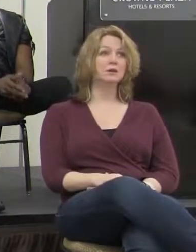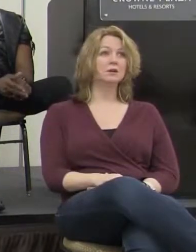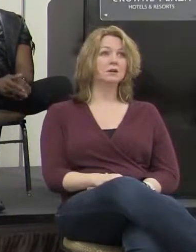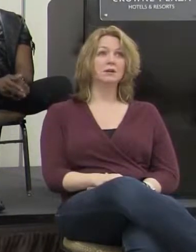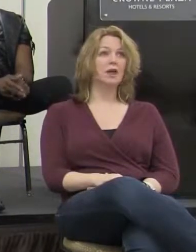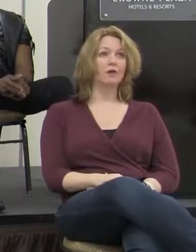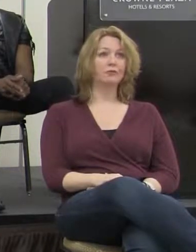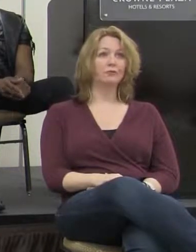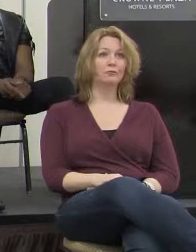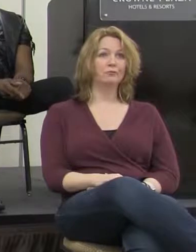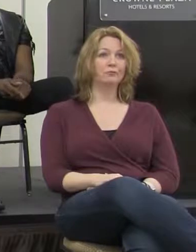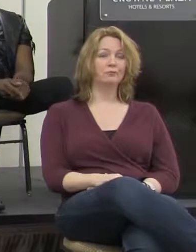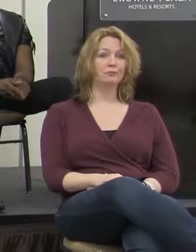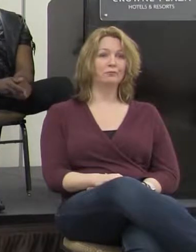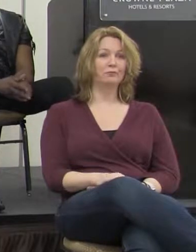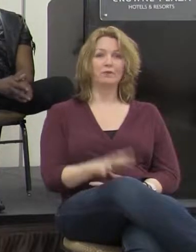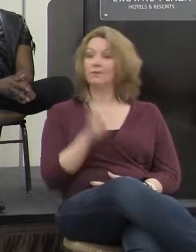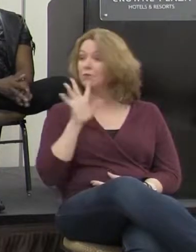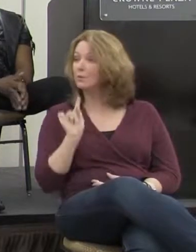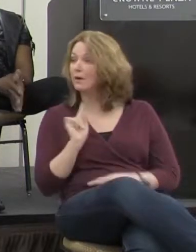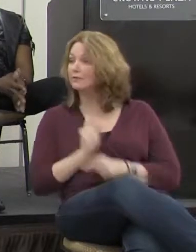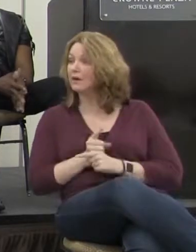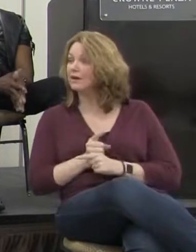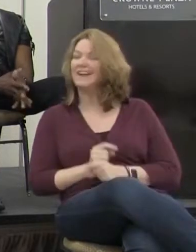Because no. You're 41.